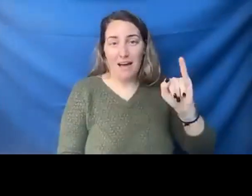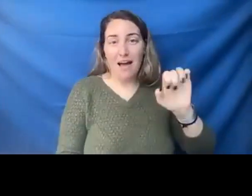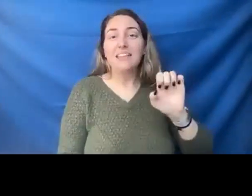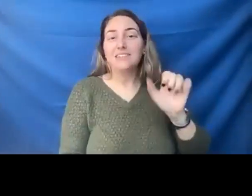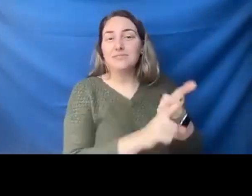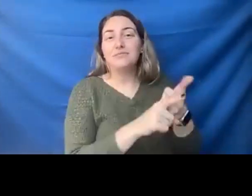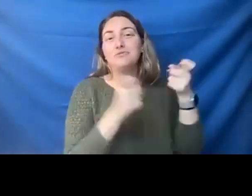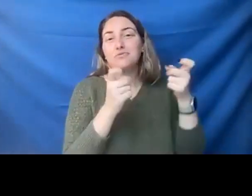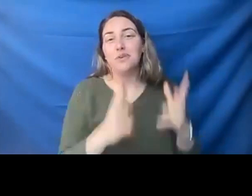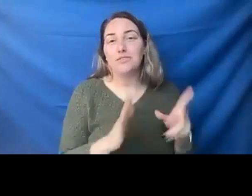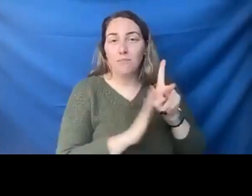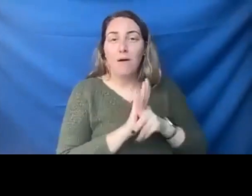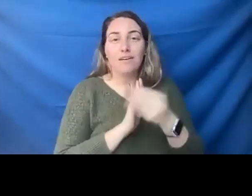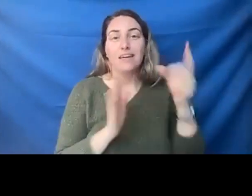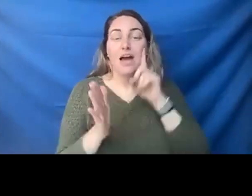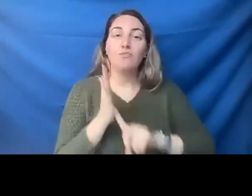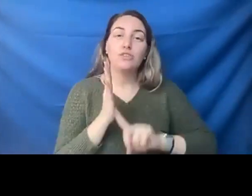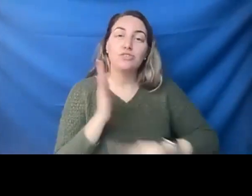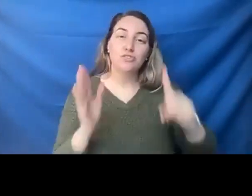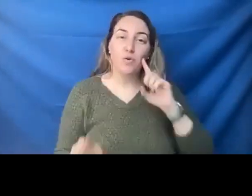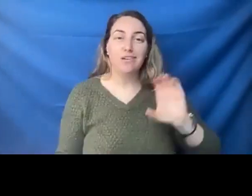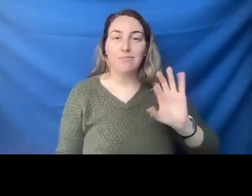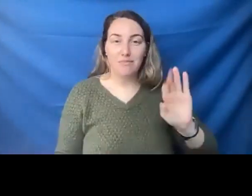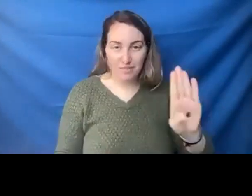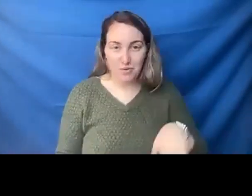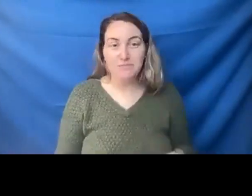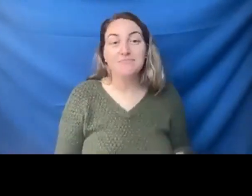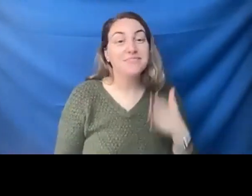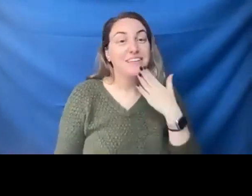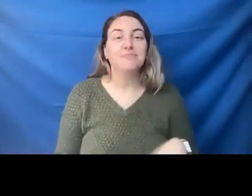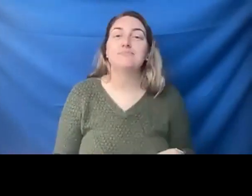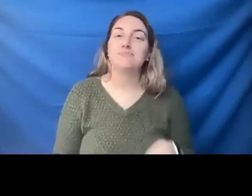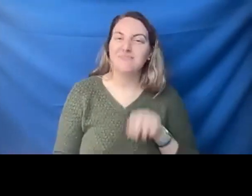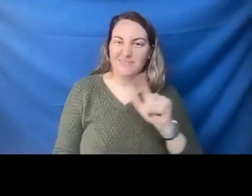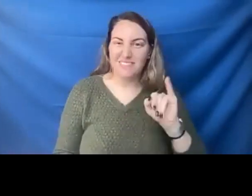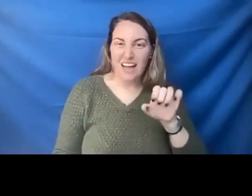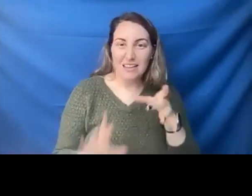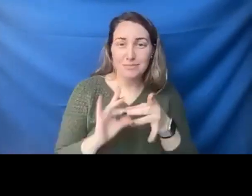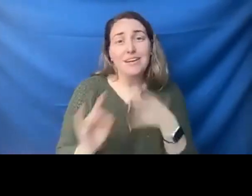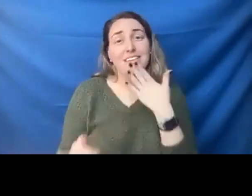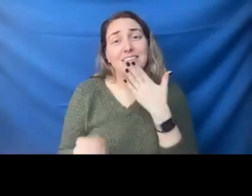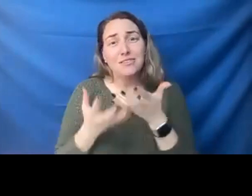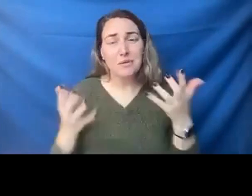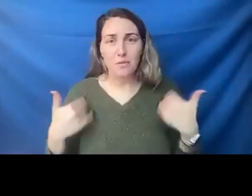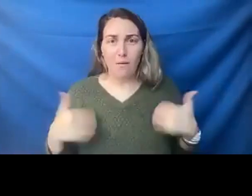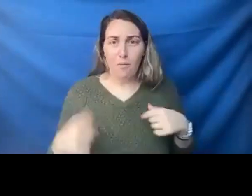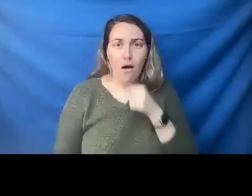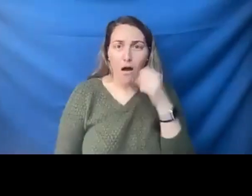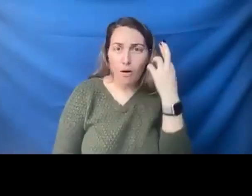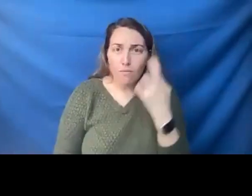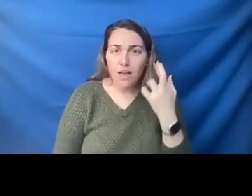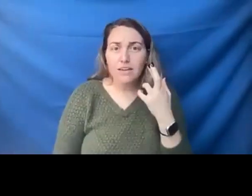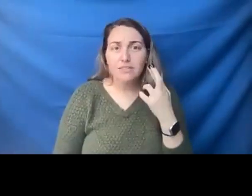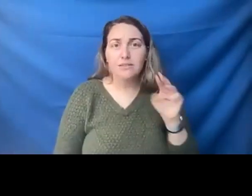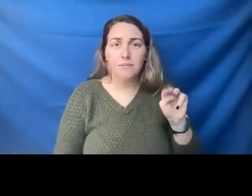Policy and Research for the Campaign Finance Board. Thank you, Ali. Thank you so much, Jonathan. I actually didn't know that about muting and